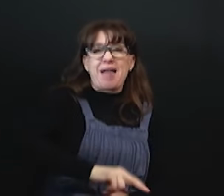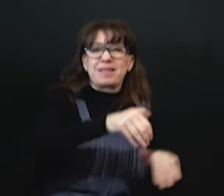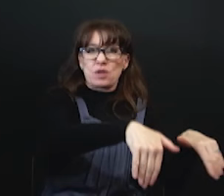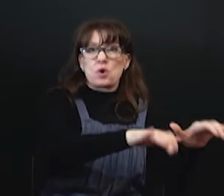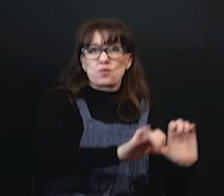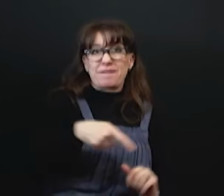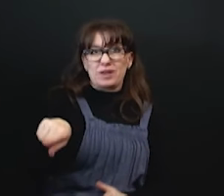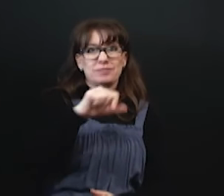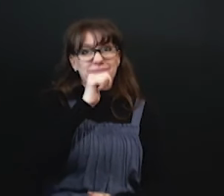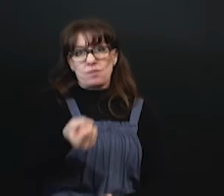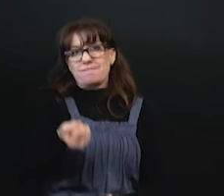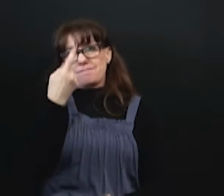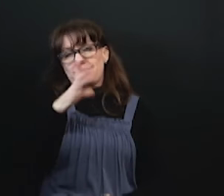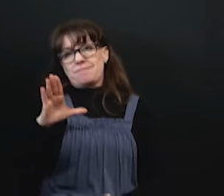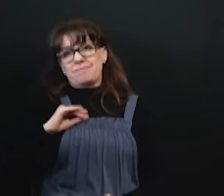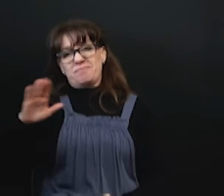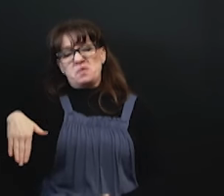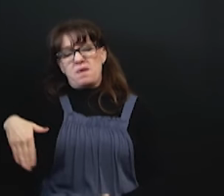yet.